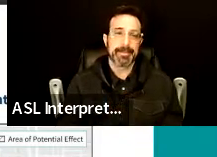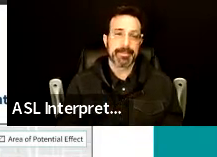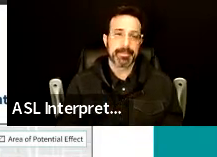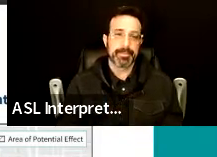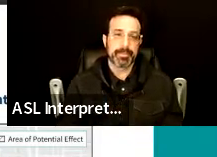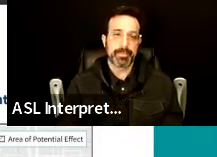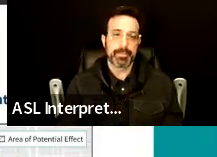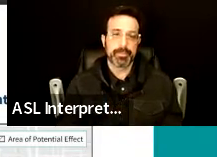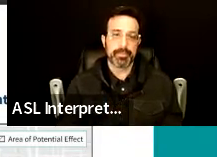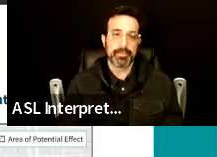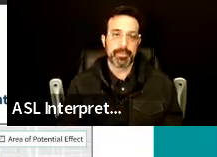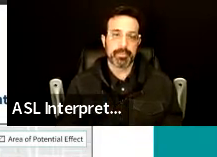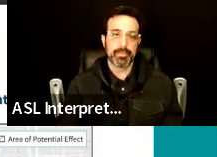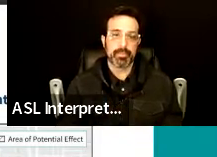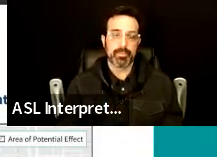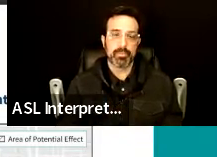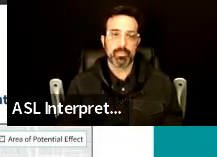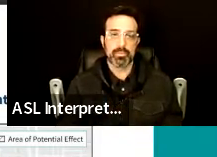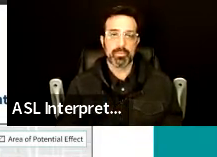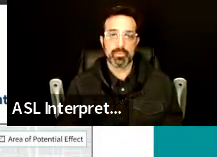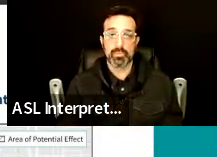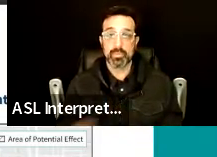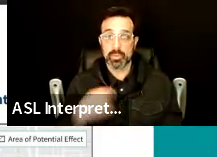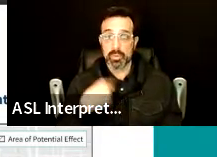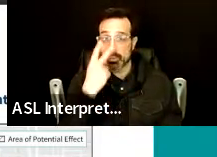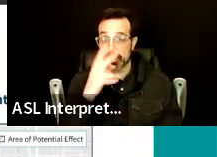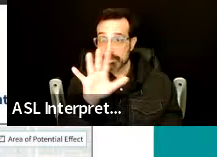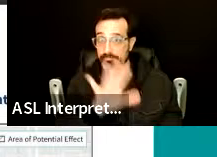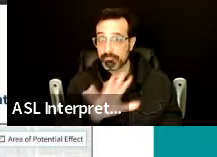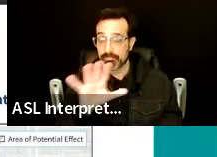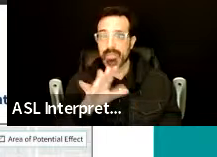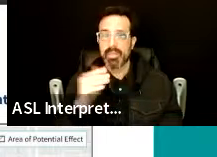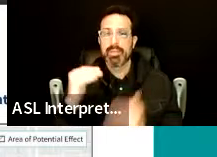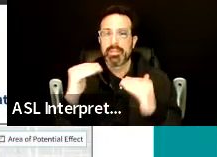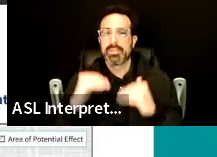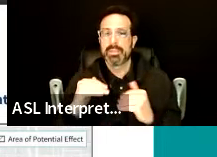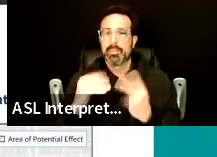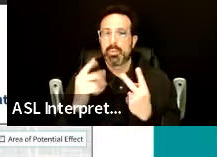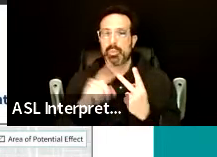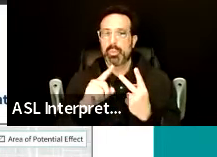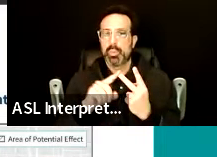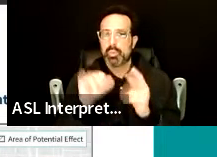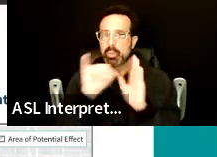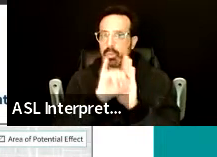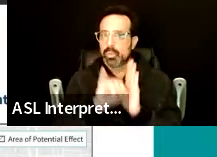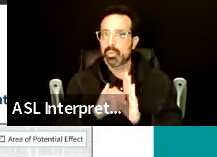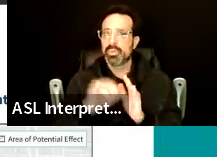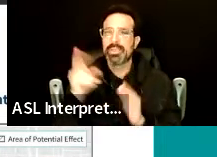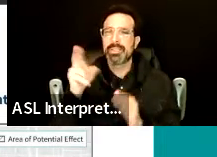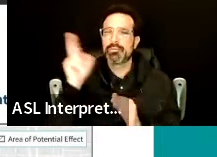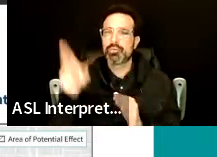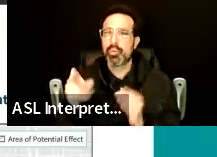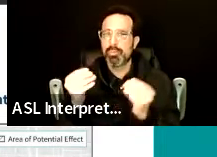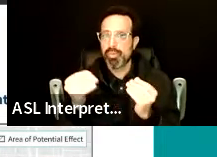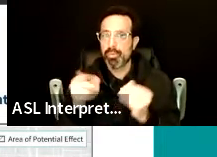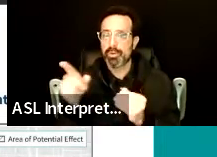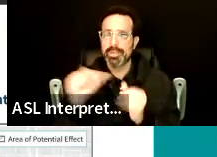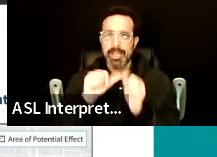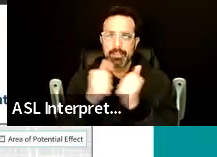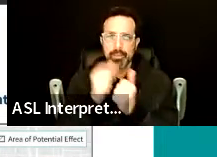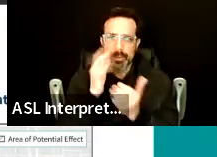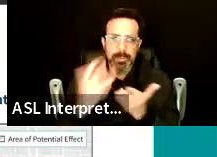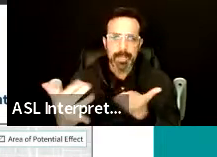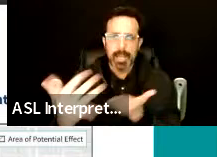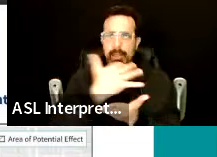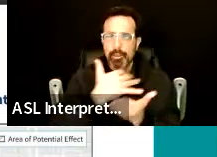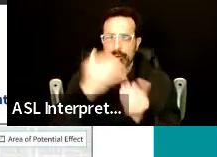Once we have established the area of potential effect, then we move into step 2, identifying historic properties. The agency gathers information